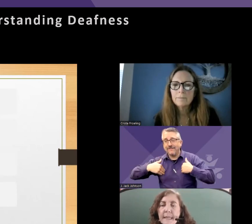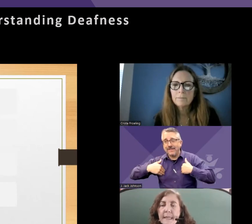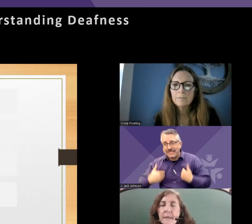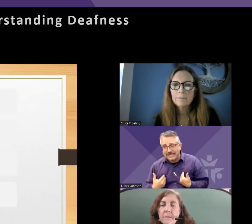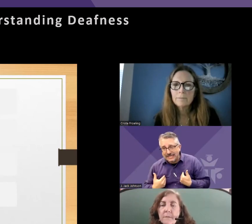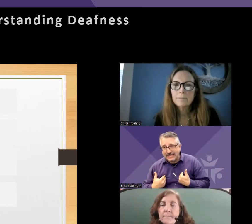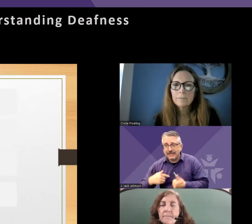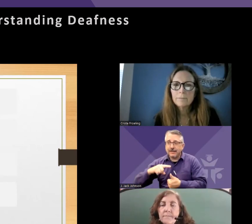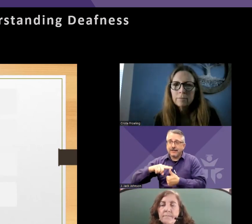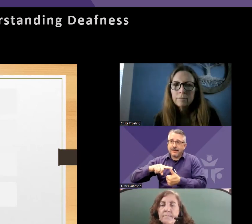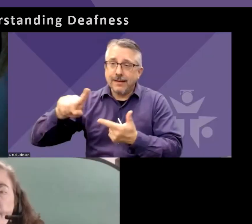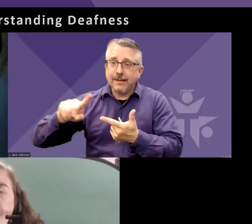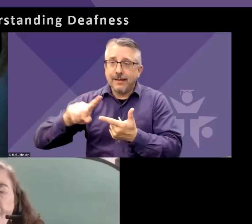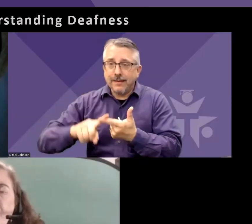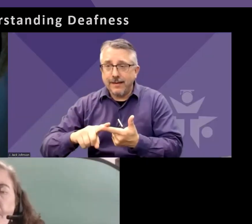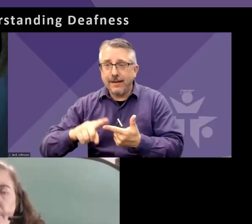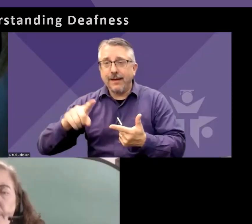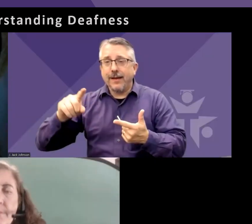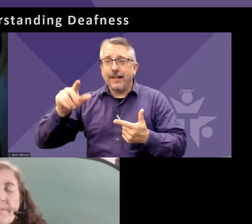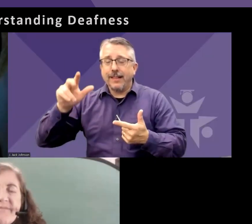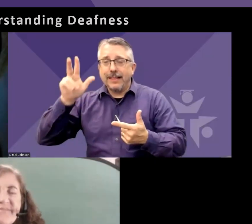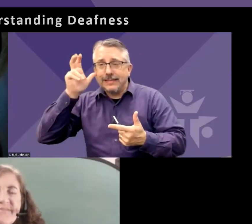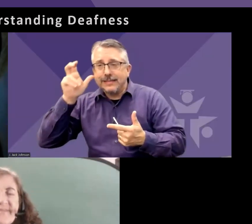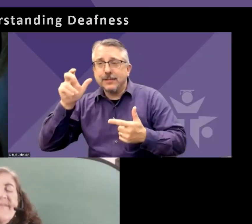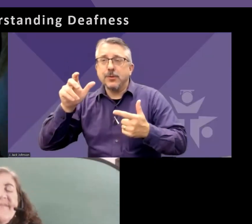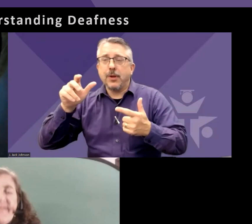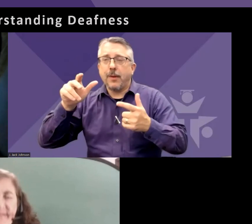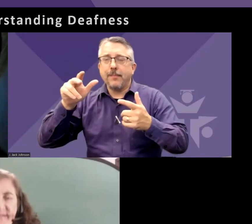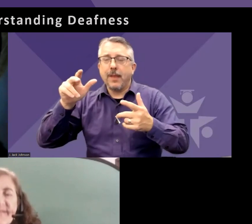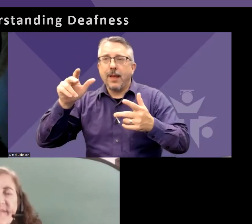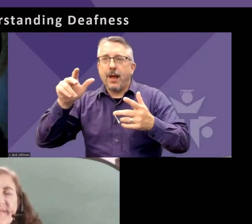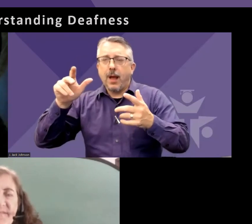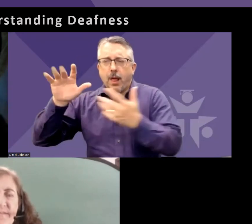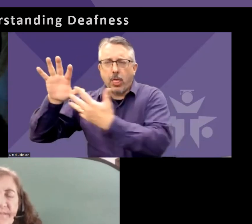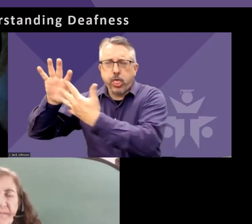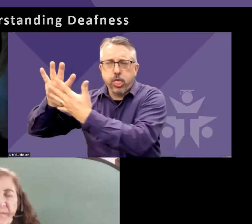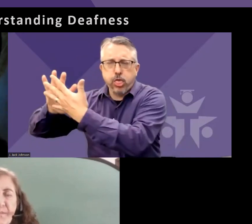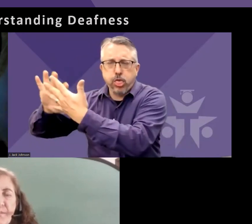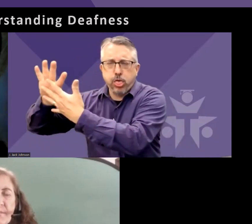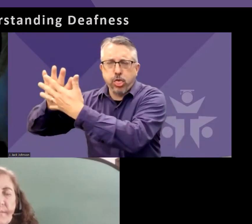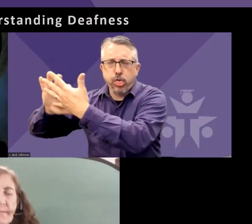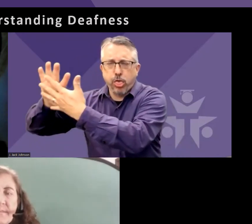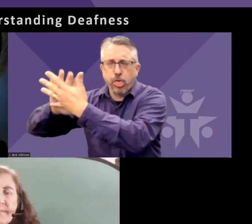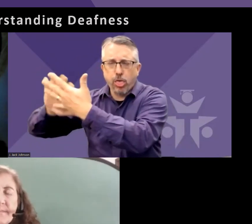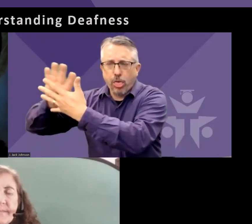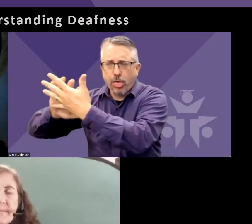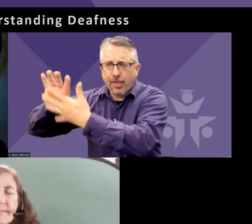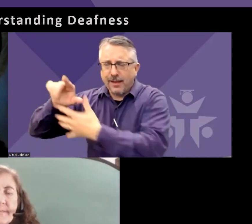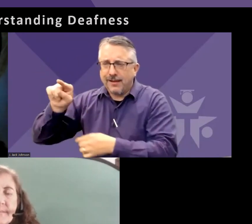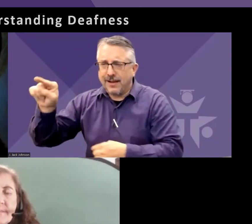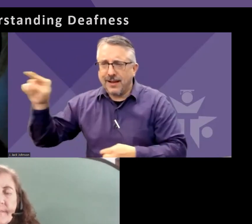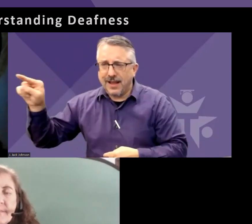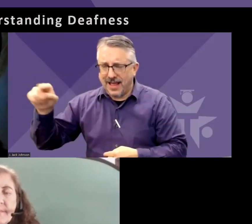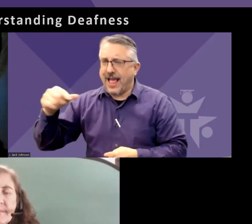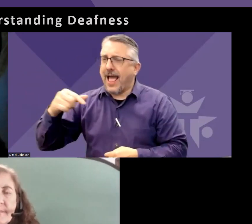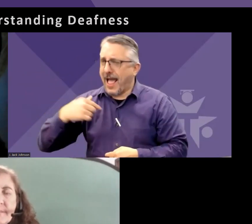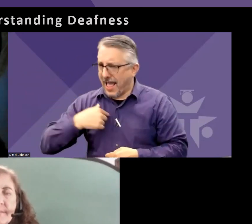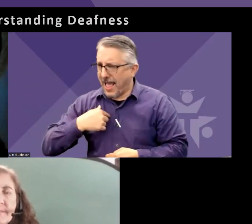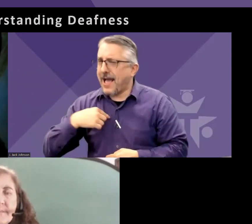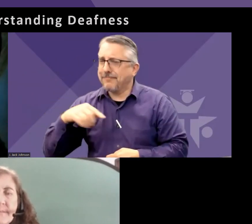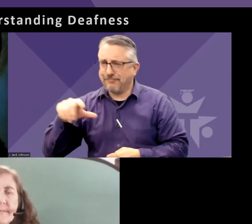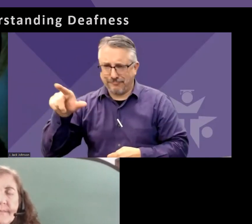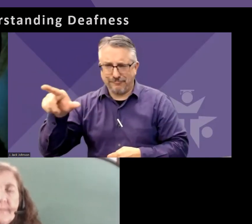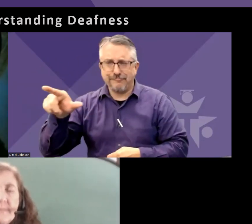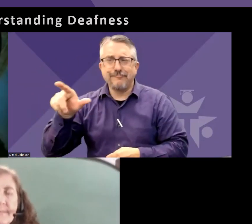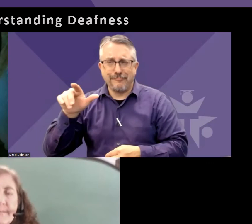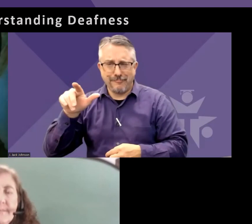Sorry. So for me, I grew up hard of hearing. And just being able to hear everything, it's kind of a blur.